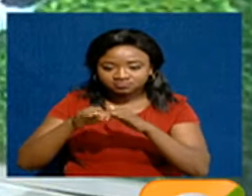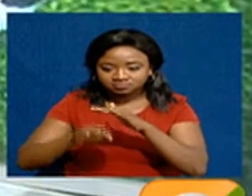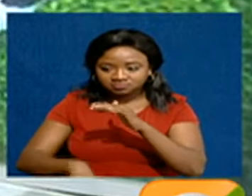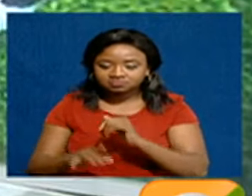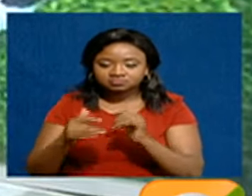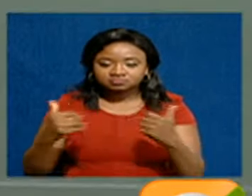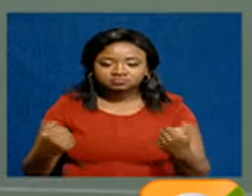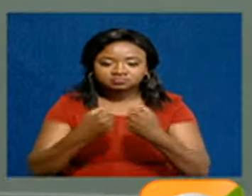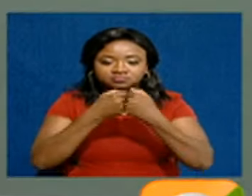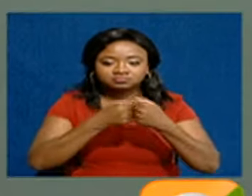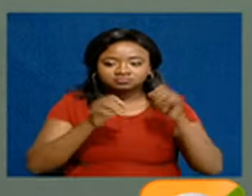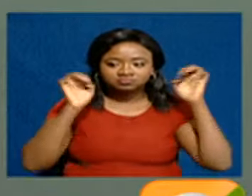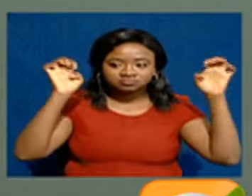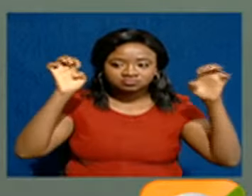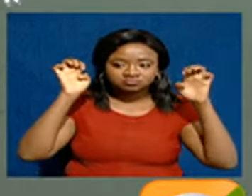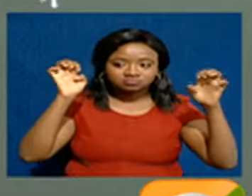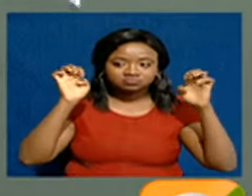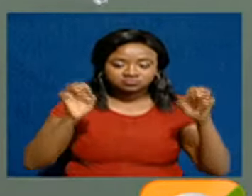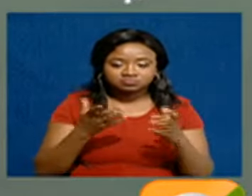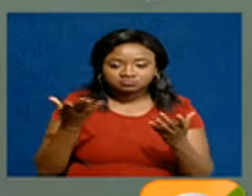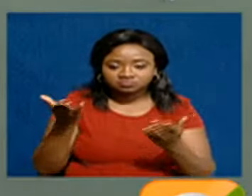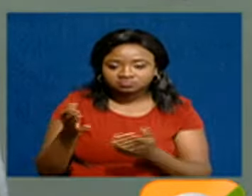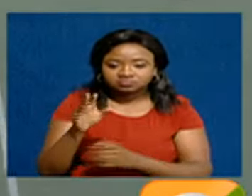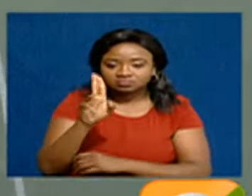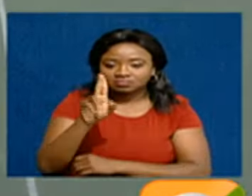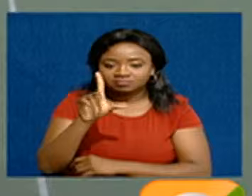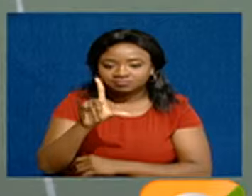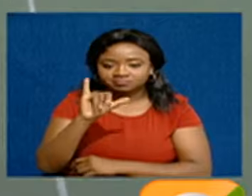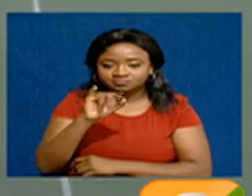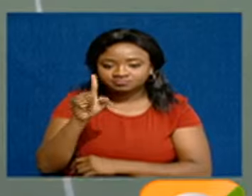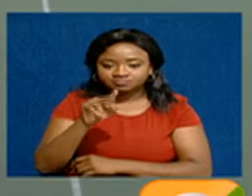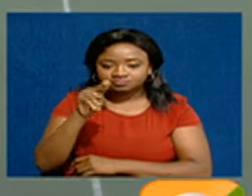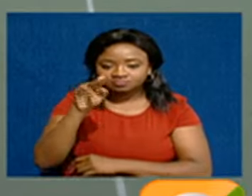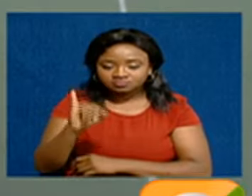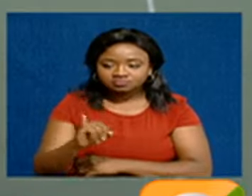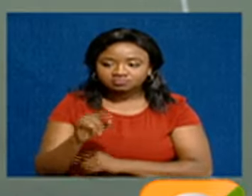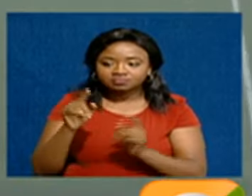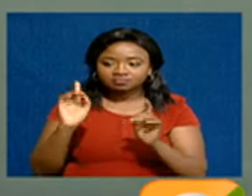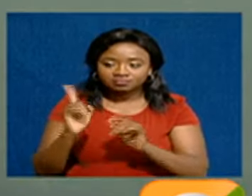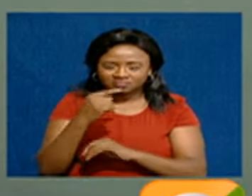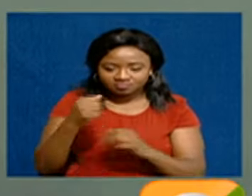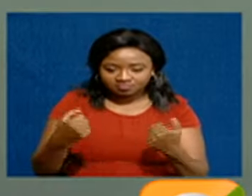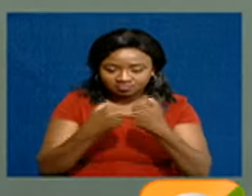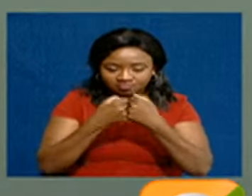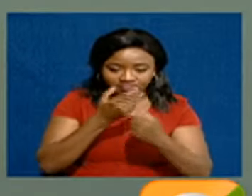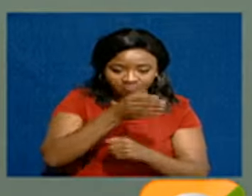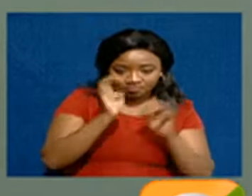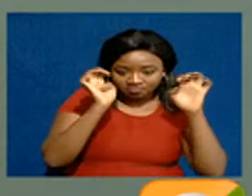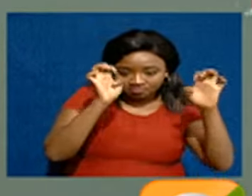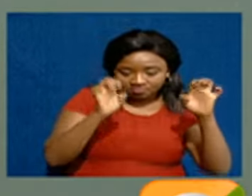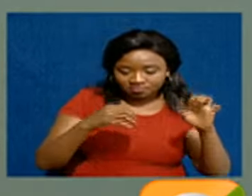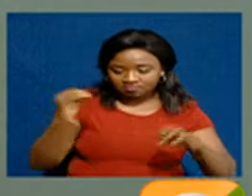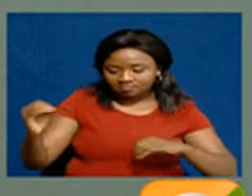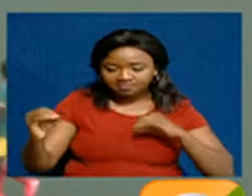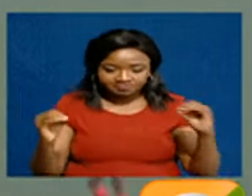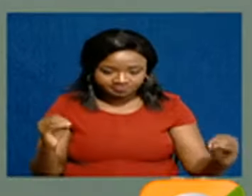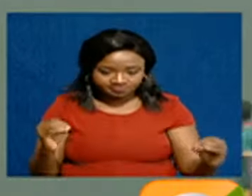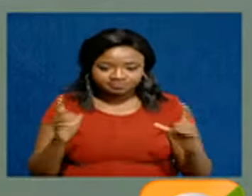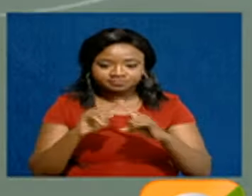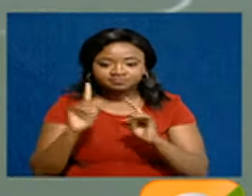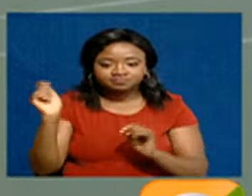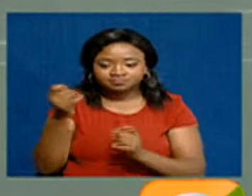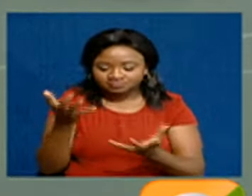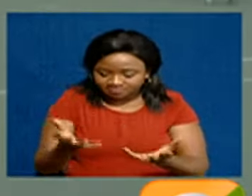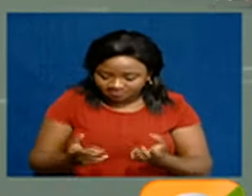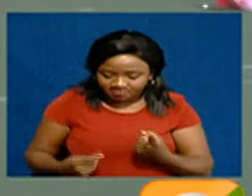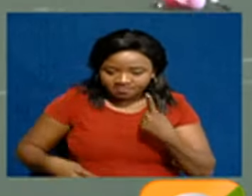Ethiopia in the return leg fixture at the Ulinzi Complex. The first match in Addis Ababa ended in a barren draw, and Kenya needs a